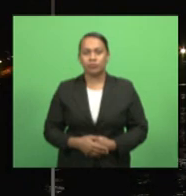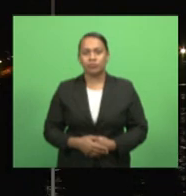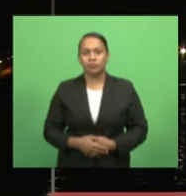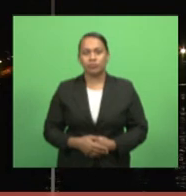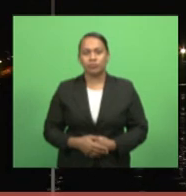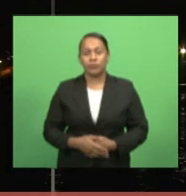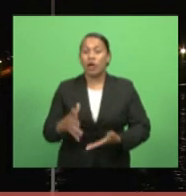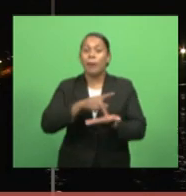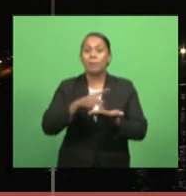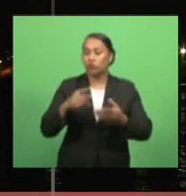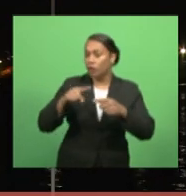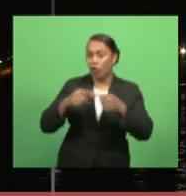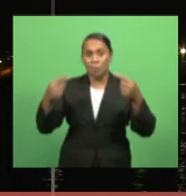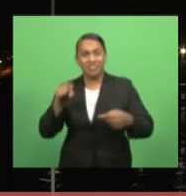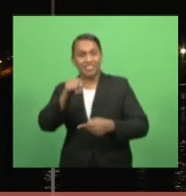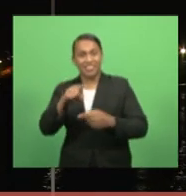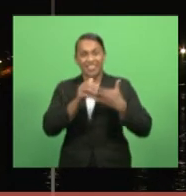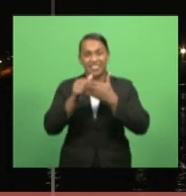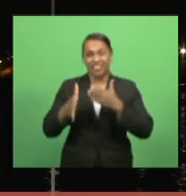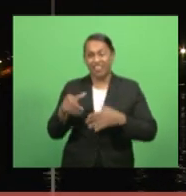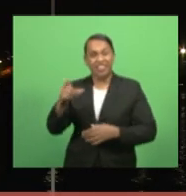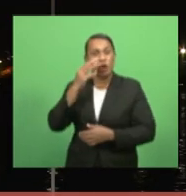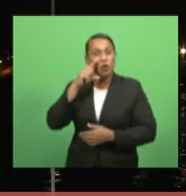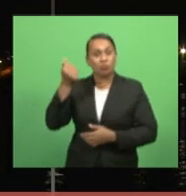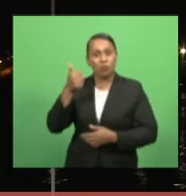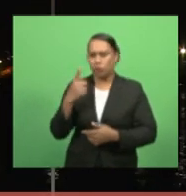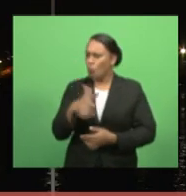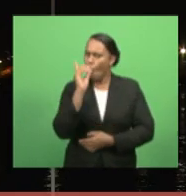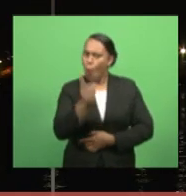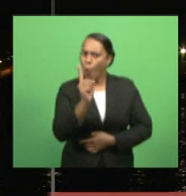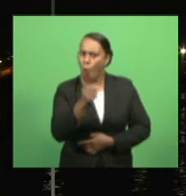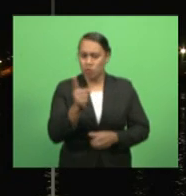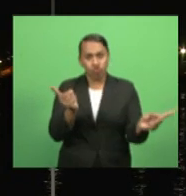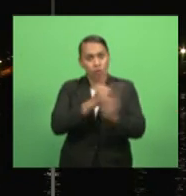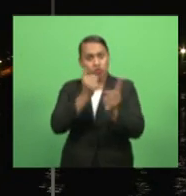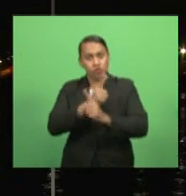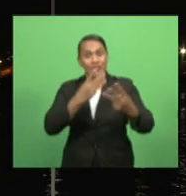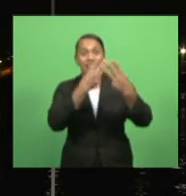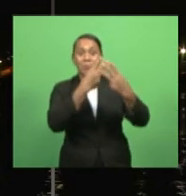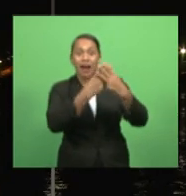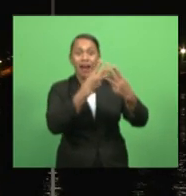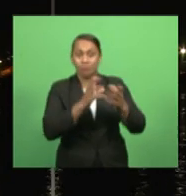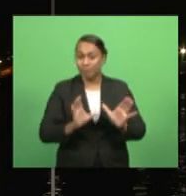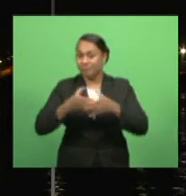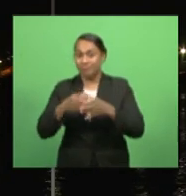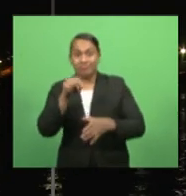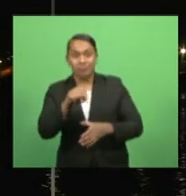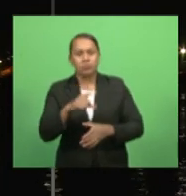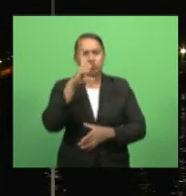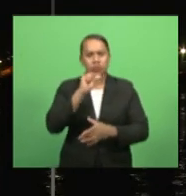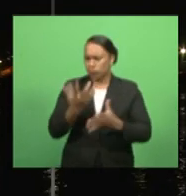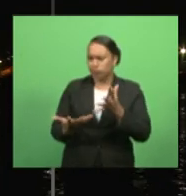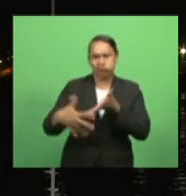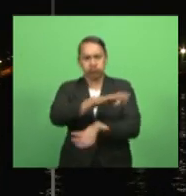Opposition leader Sitiveni Rambuka has warned that any change in the leadership of the Social Democratic Liberal Party could spell disaster